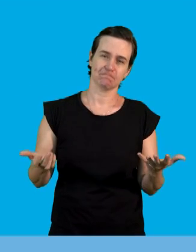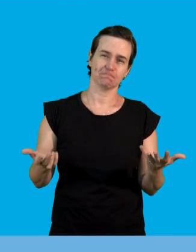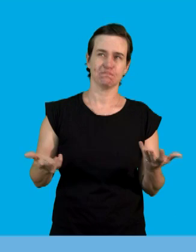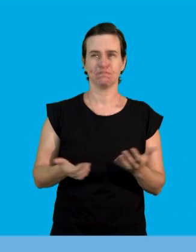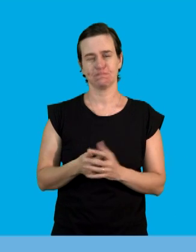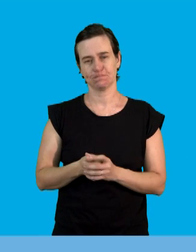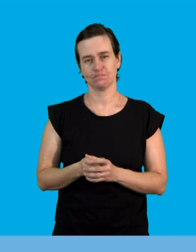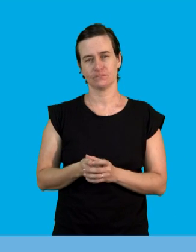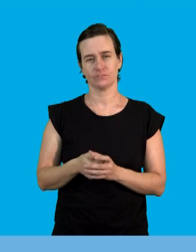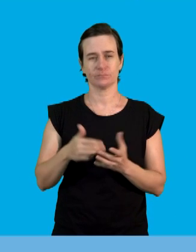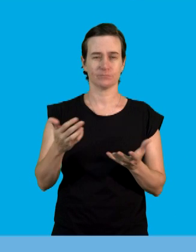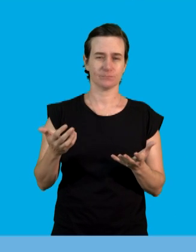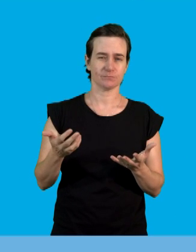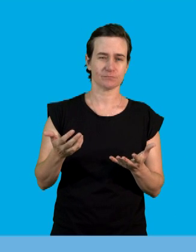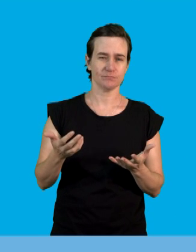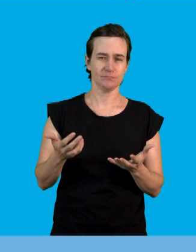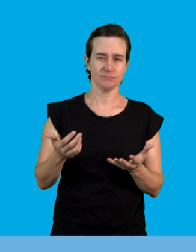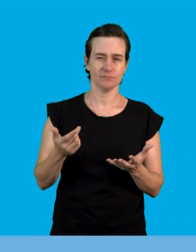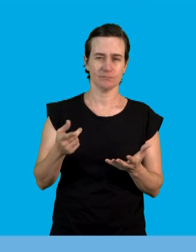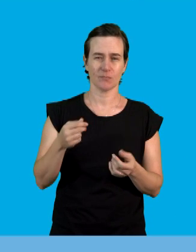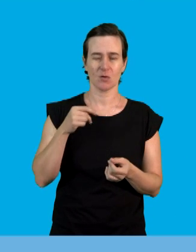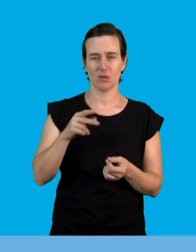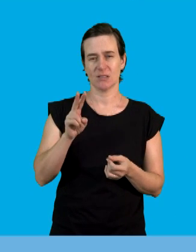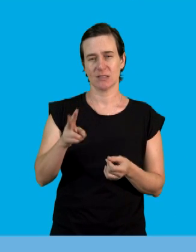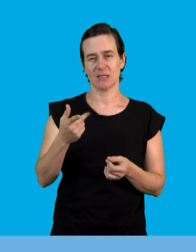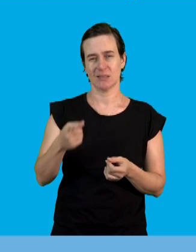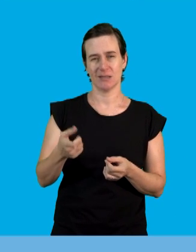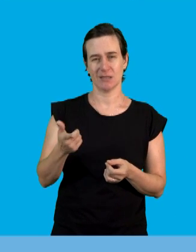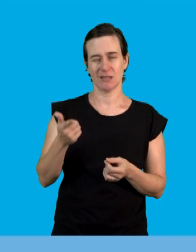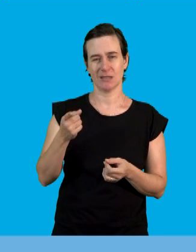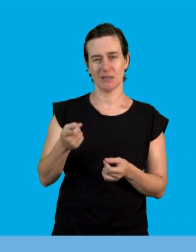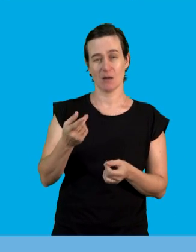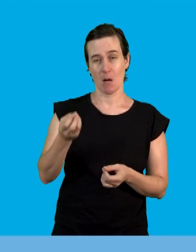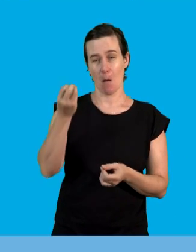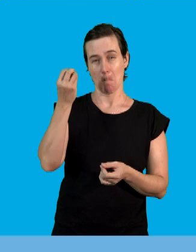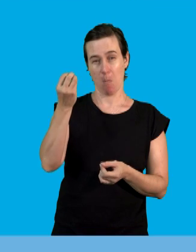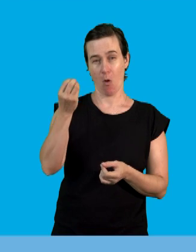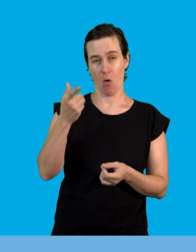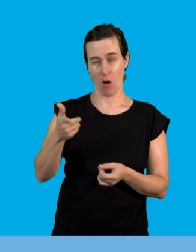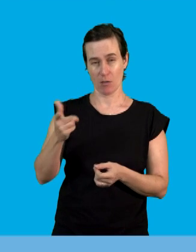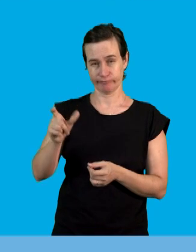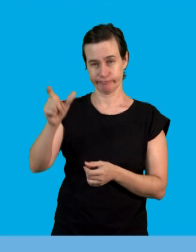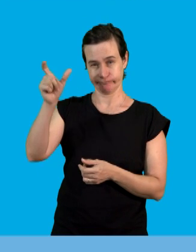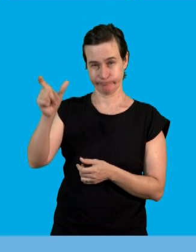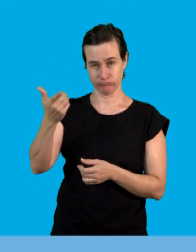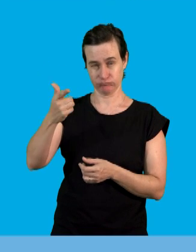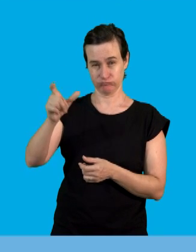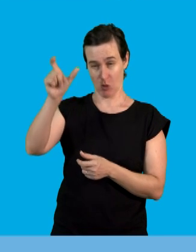have a wall and then a tennis ball is thrown towards the